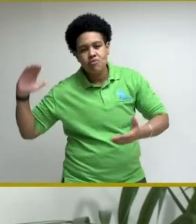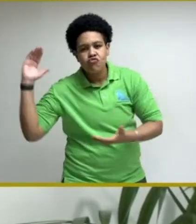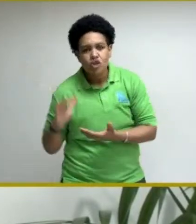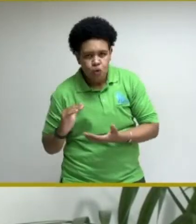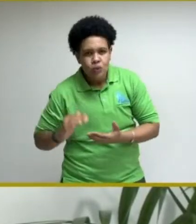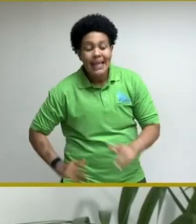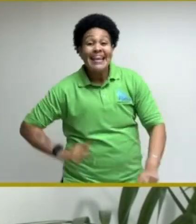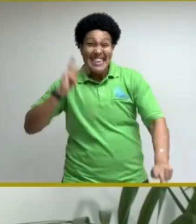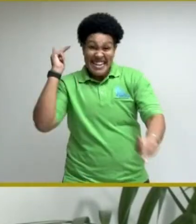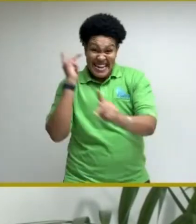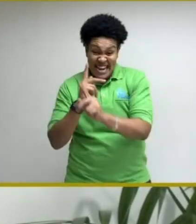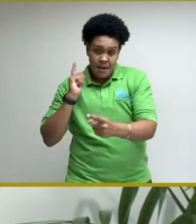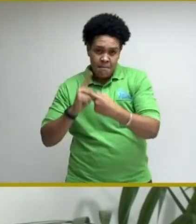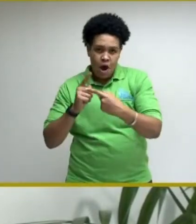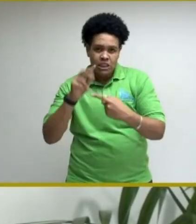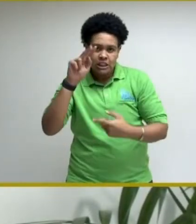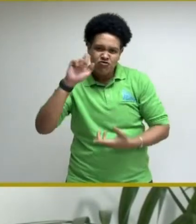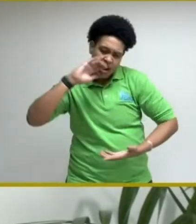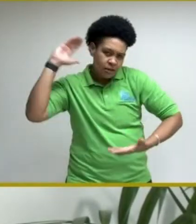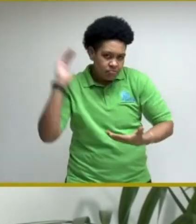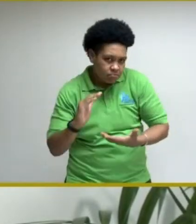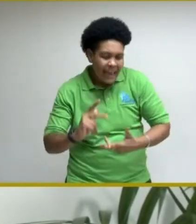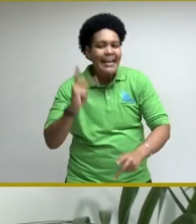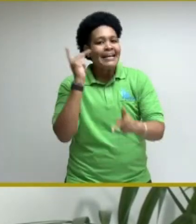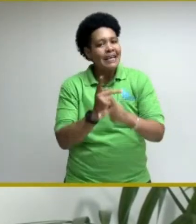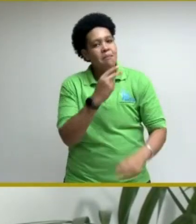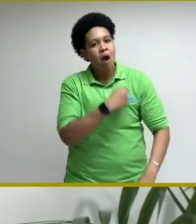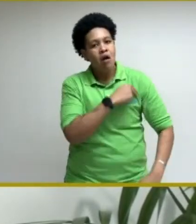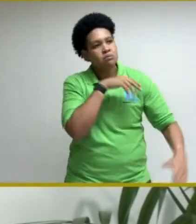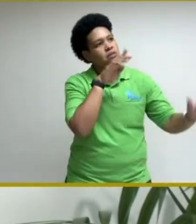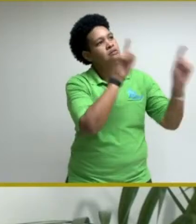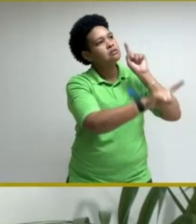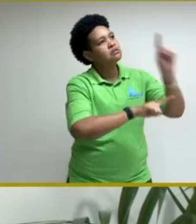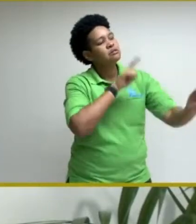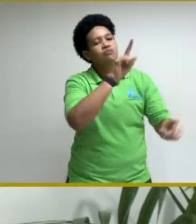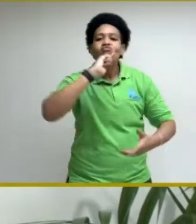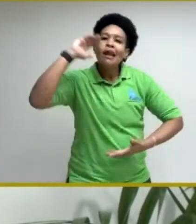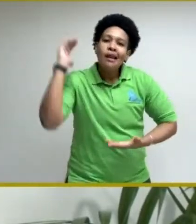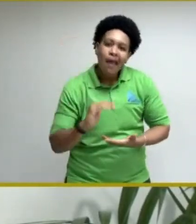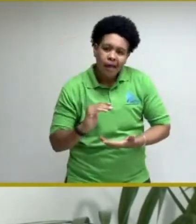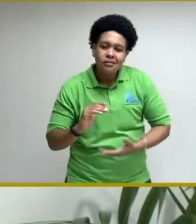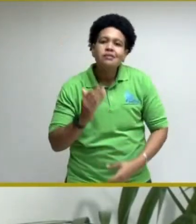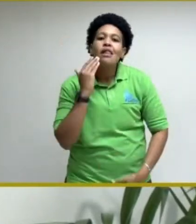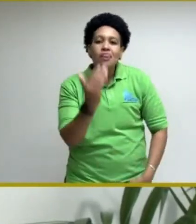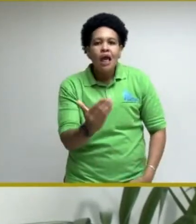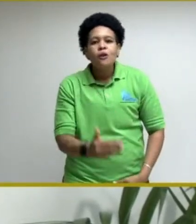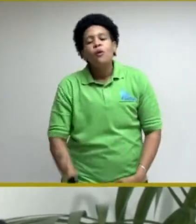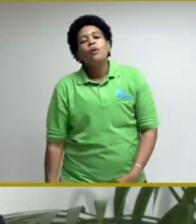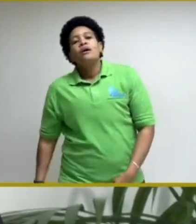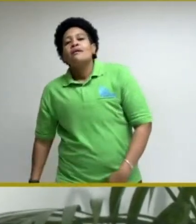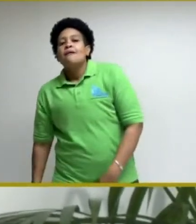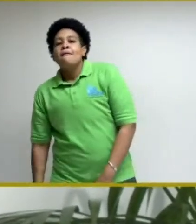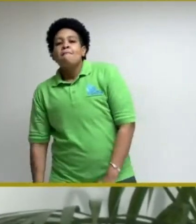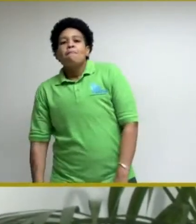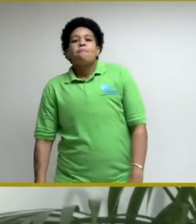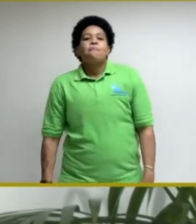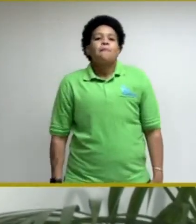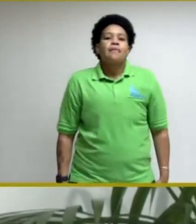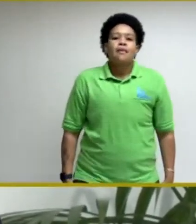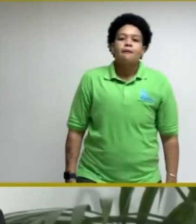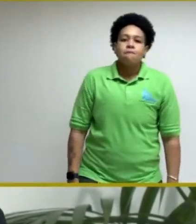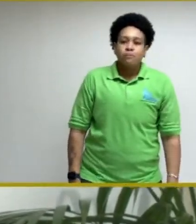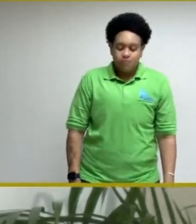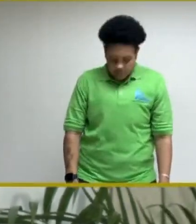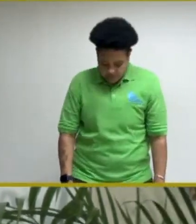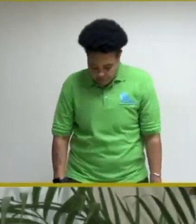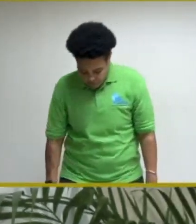our positivity rate down, keep our hospitalizations down. Thank you, Minister. Thank you very